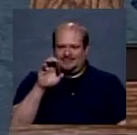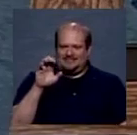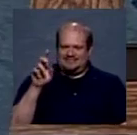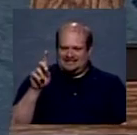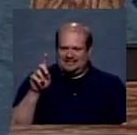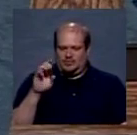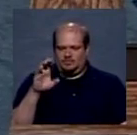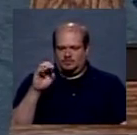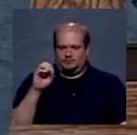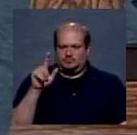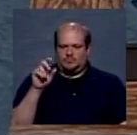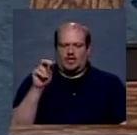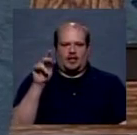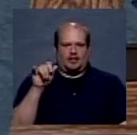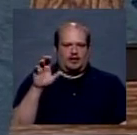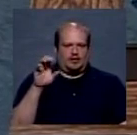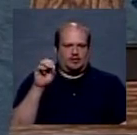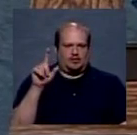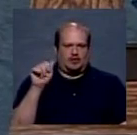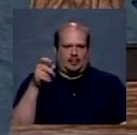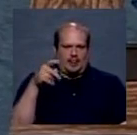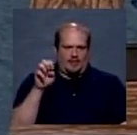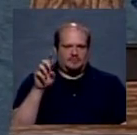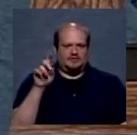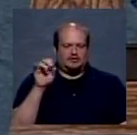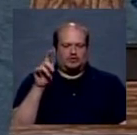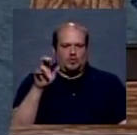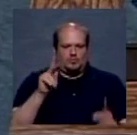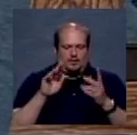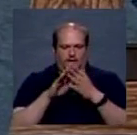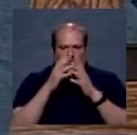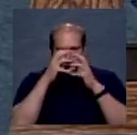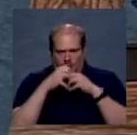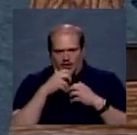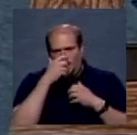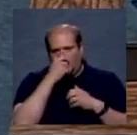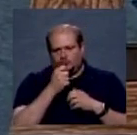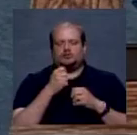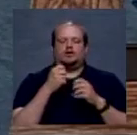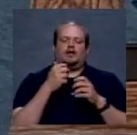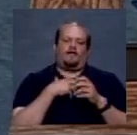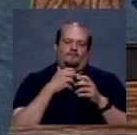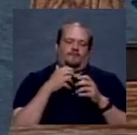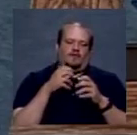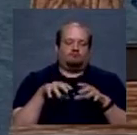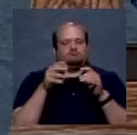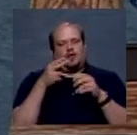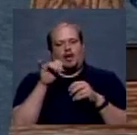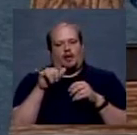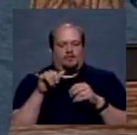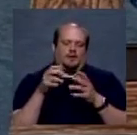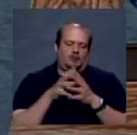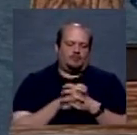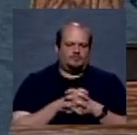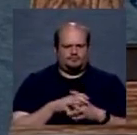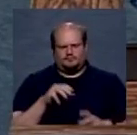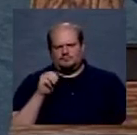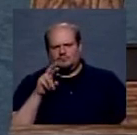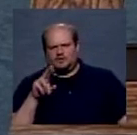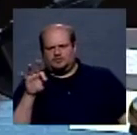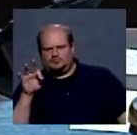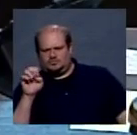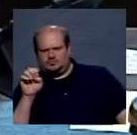colony collapse disorder, more people are becoming interested in having one or two hives on their property and taking it up as a hobby. Mr. Ferguson, did